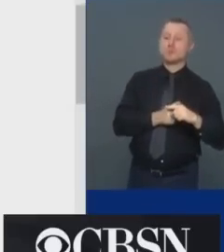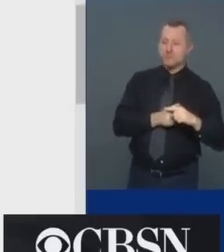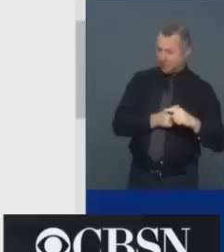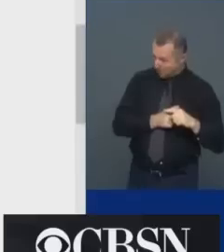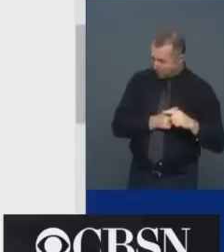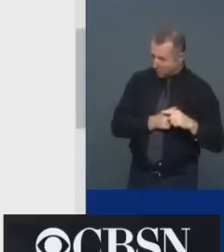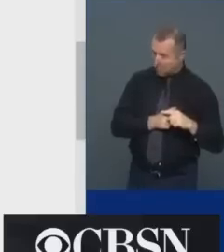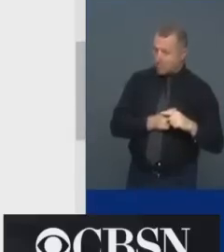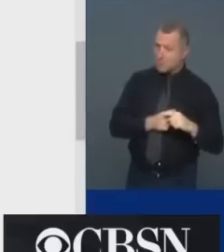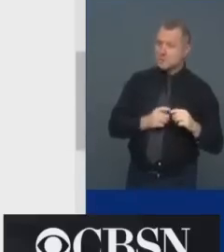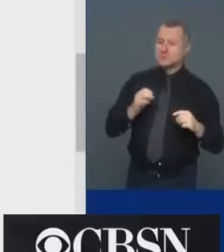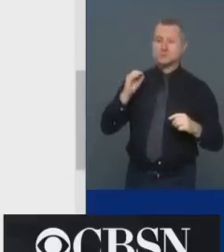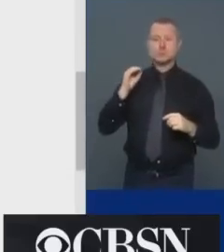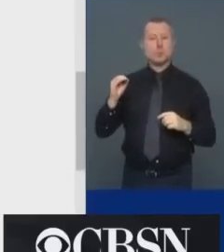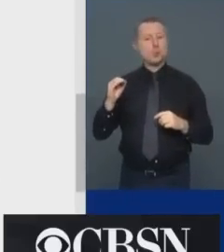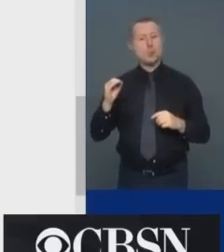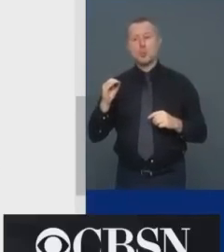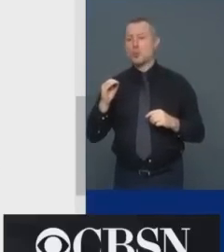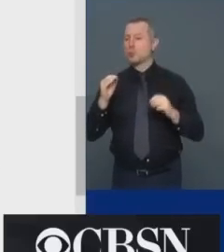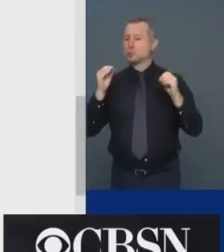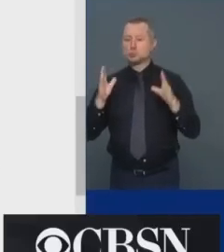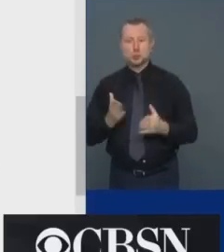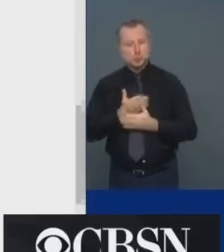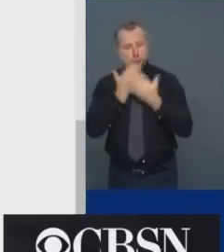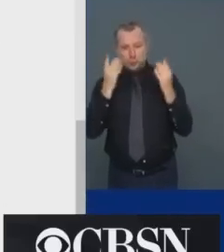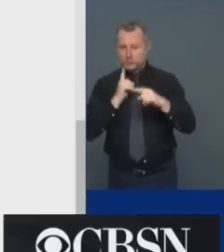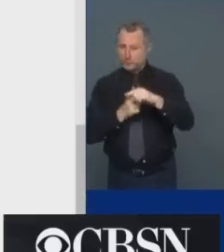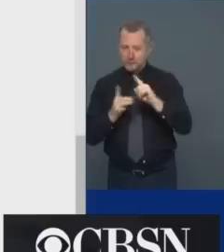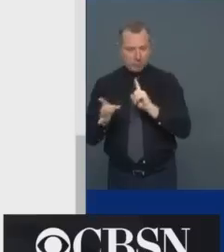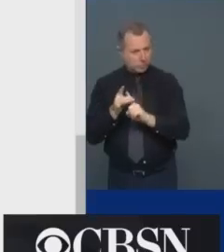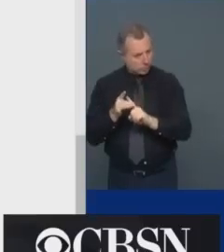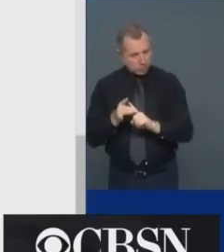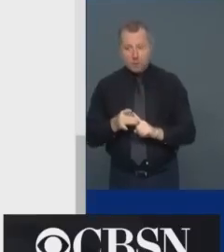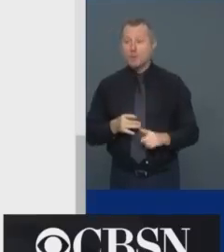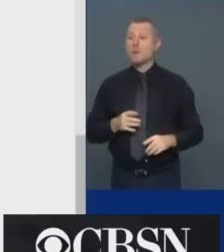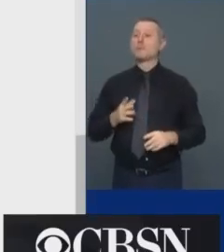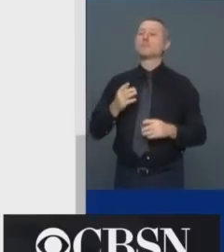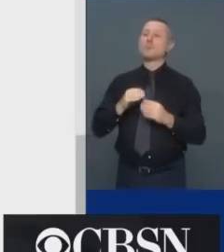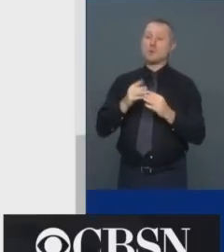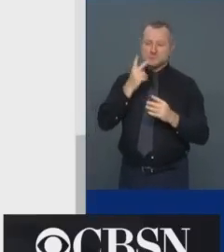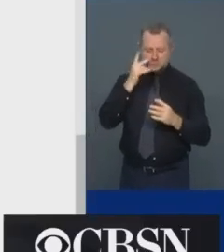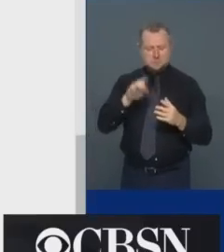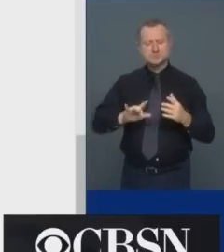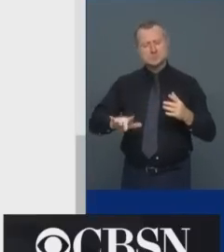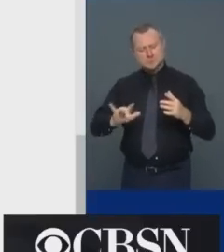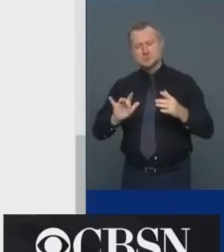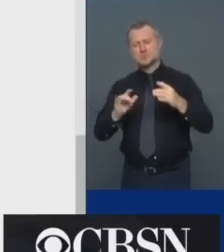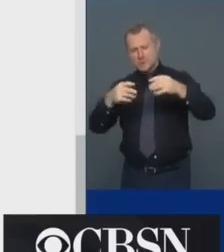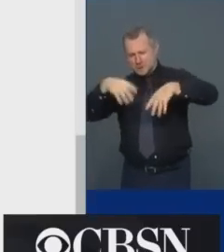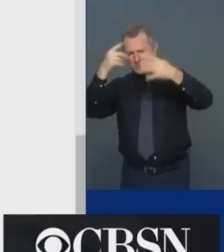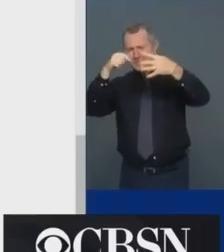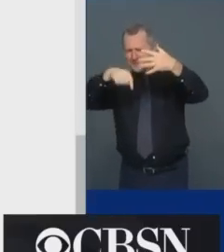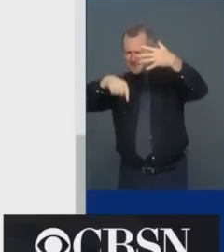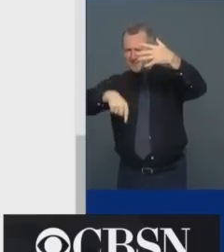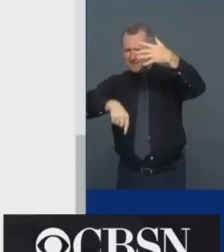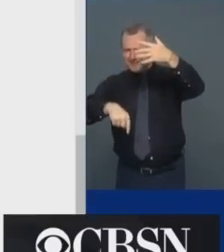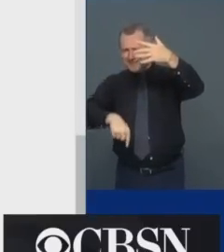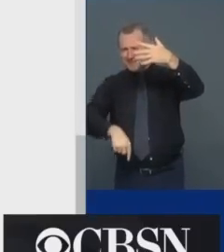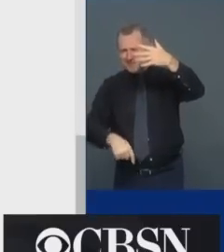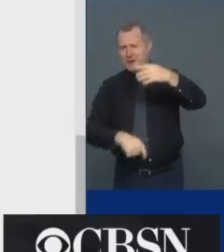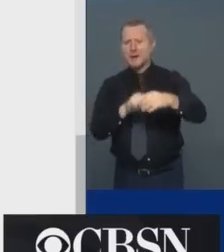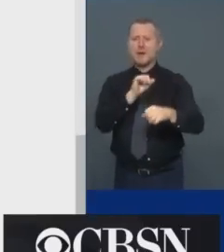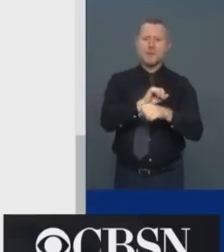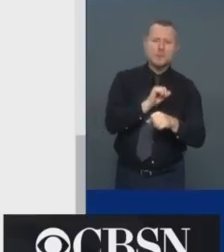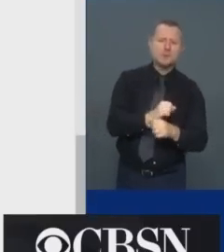teachers and staff. And you can go down further, you see there'll be some charts. There's the enrollment and employment data. You can see of the